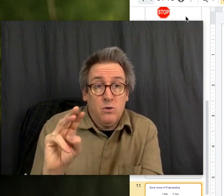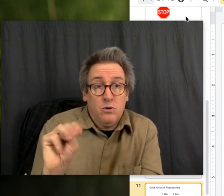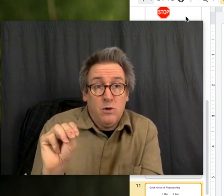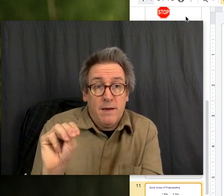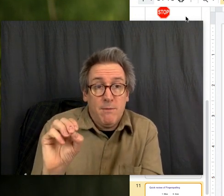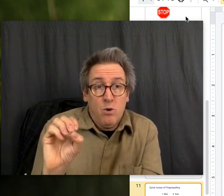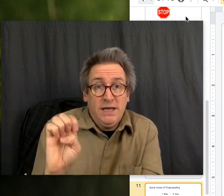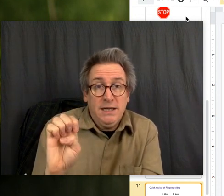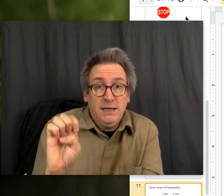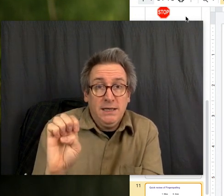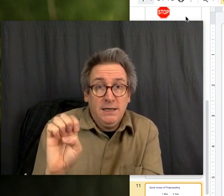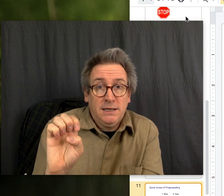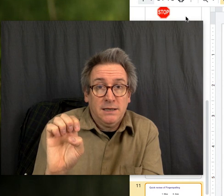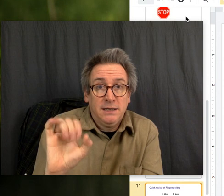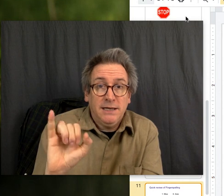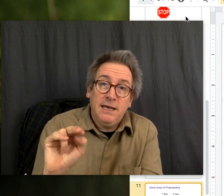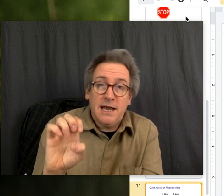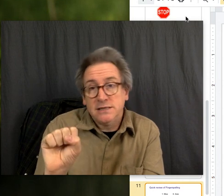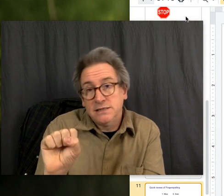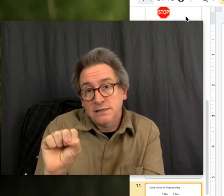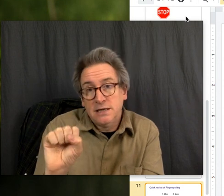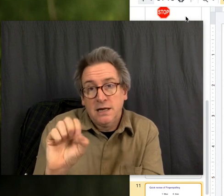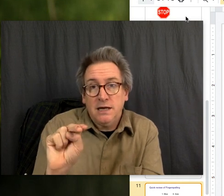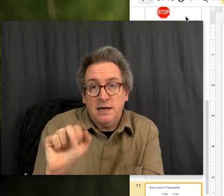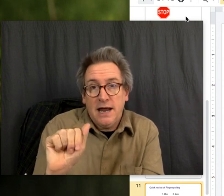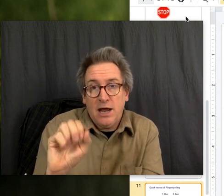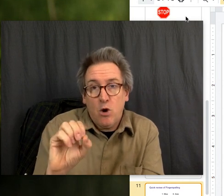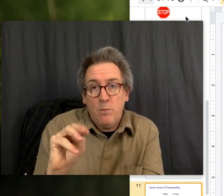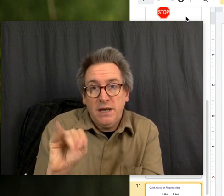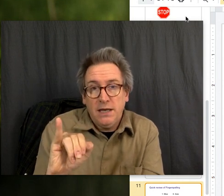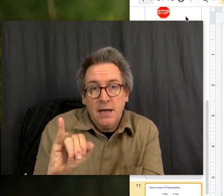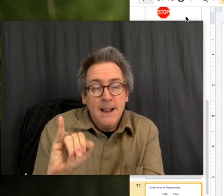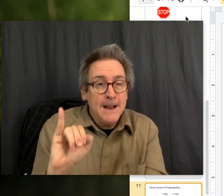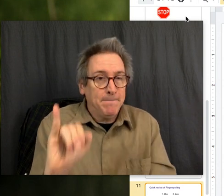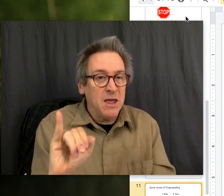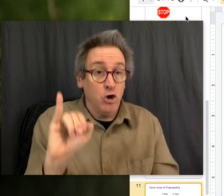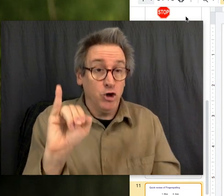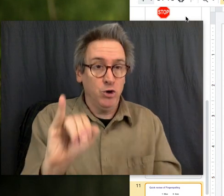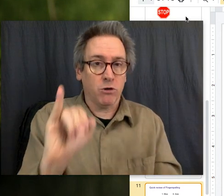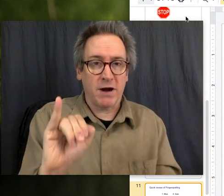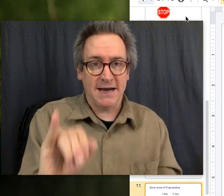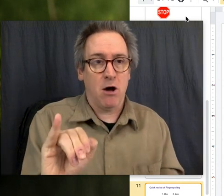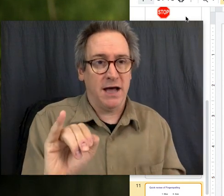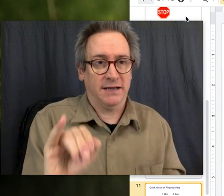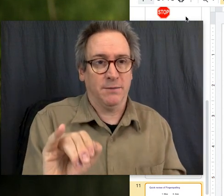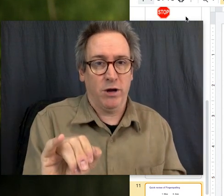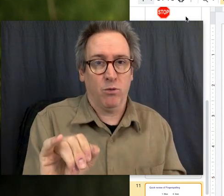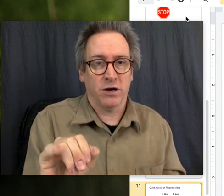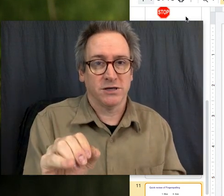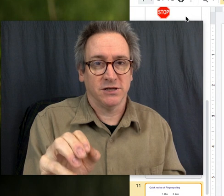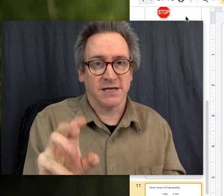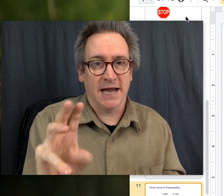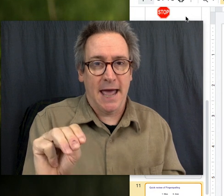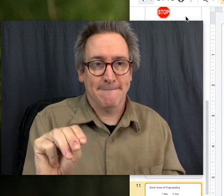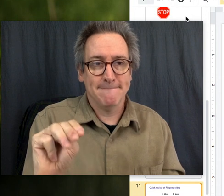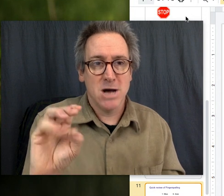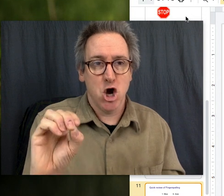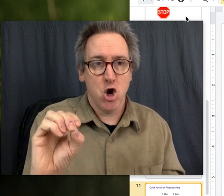So, M-O-E, yes, Naomi. You are right now at the point where you're still